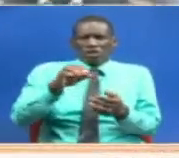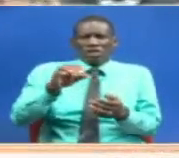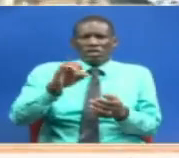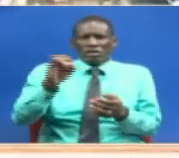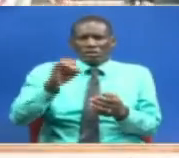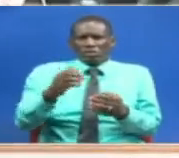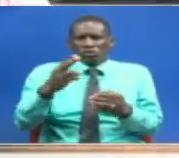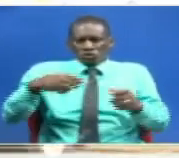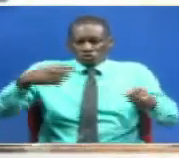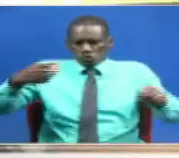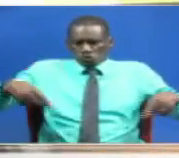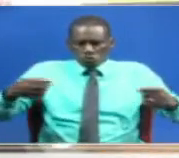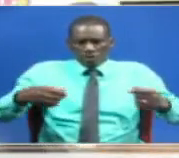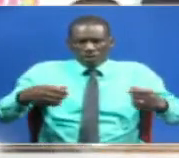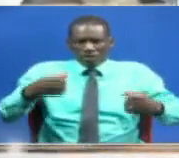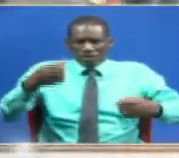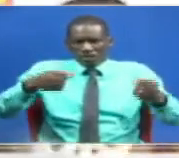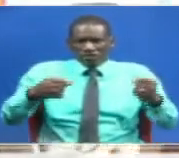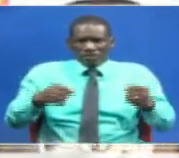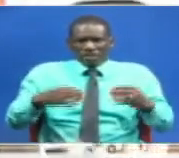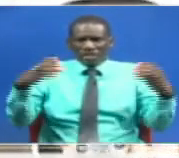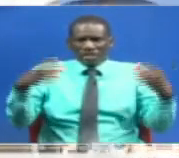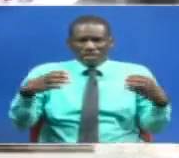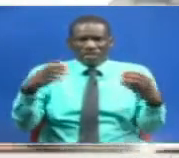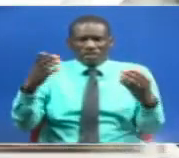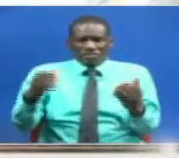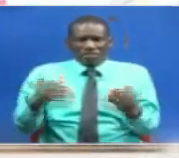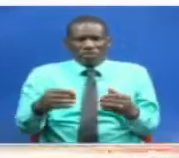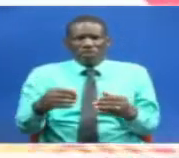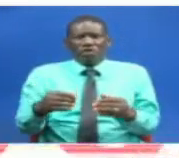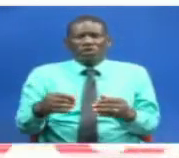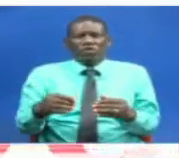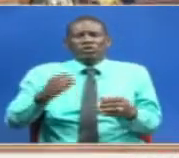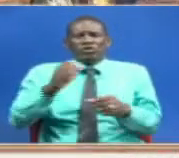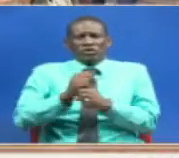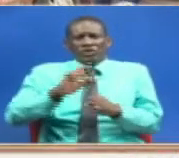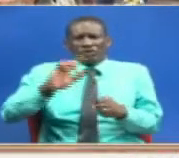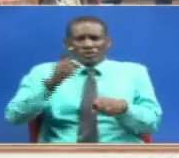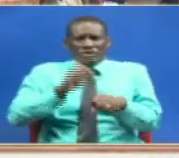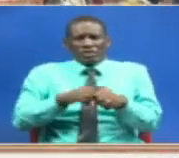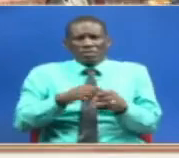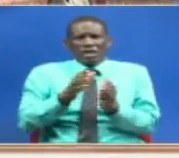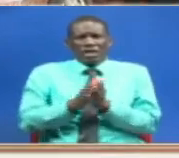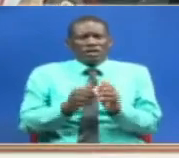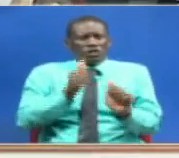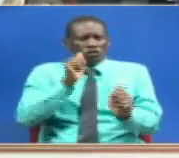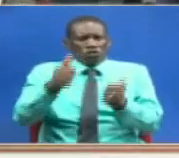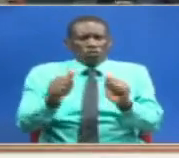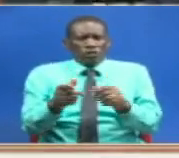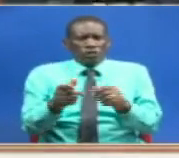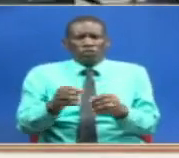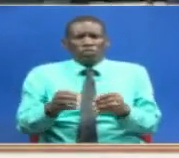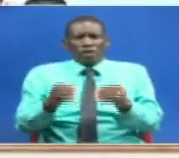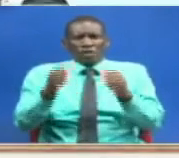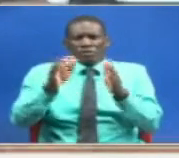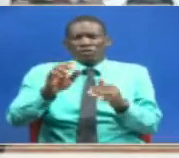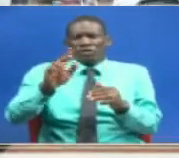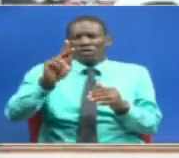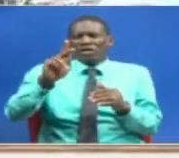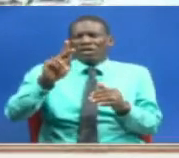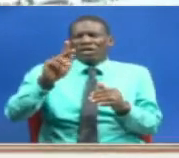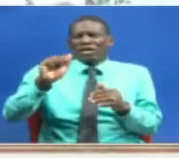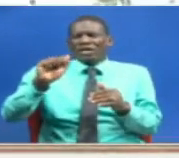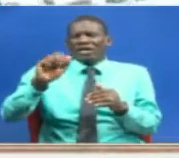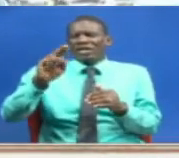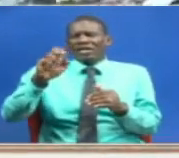drive non-turbo class, the teen sensation was making his debut, and he saw off competition from Aman Ganatra and Stephen